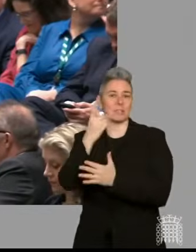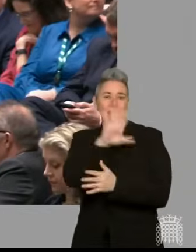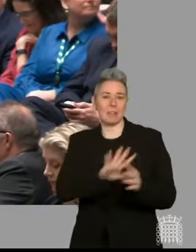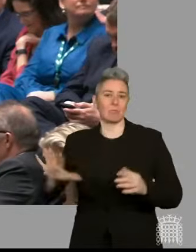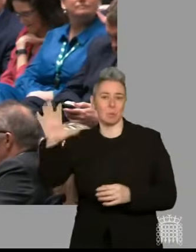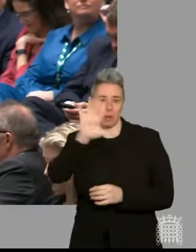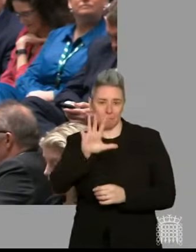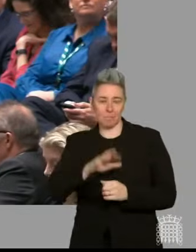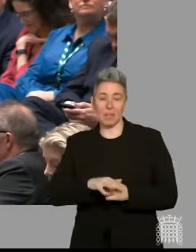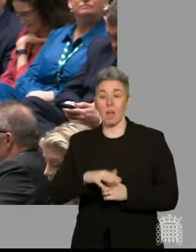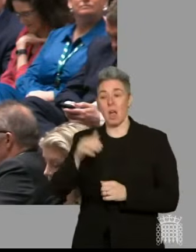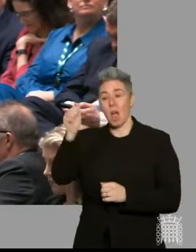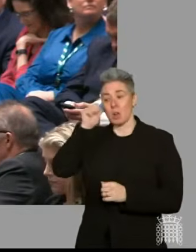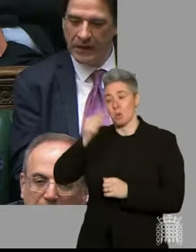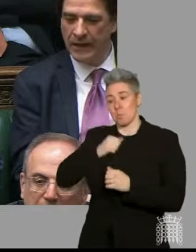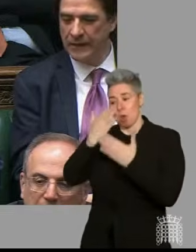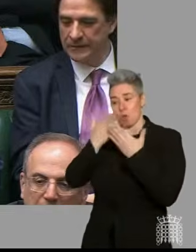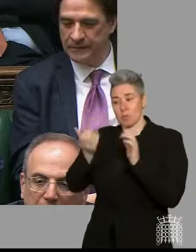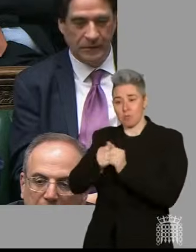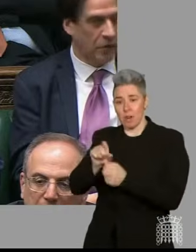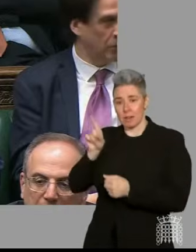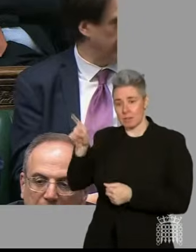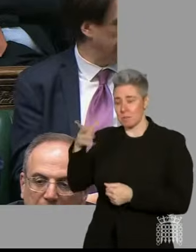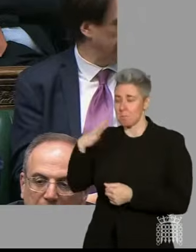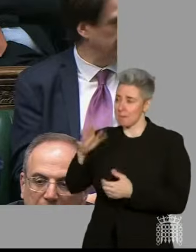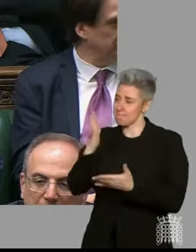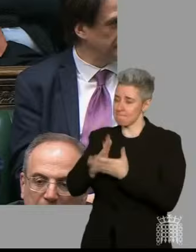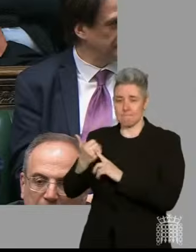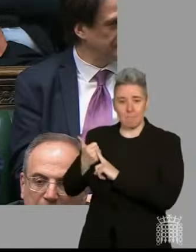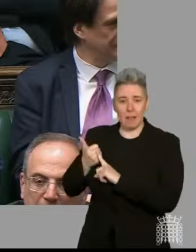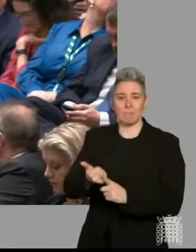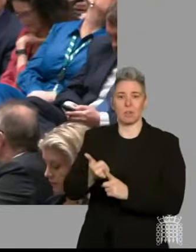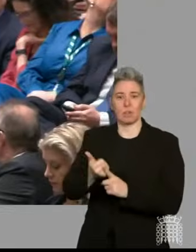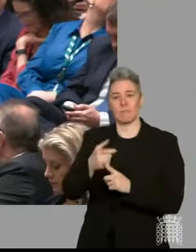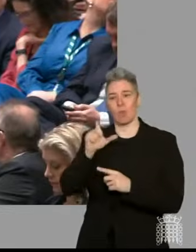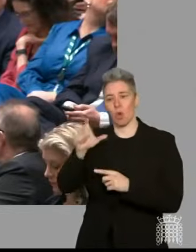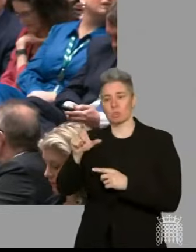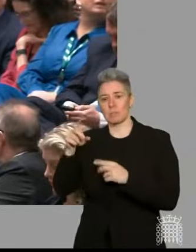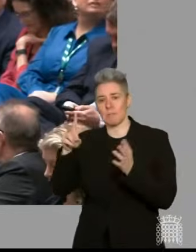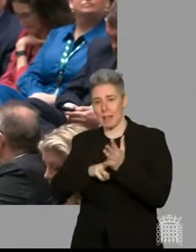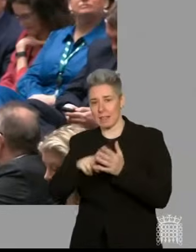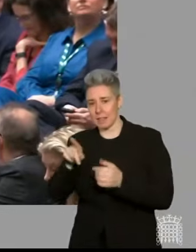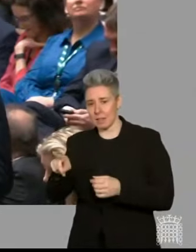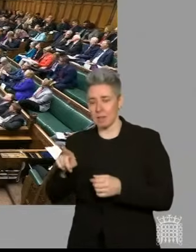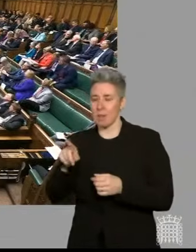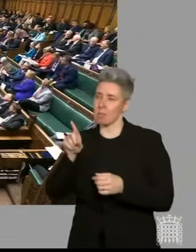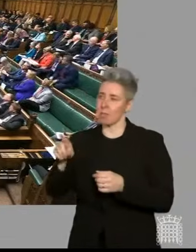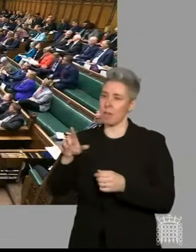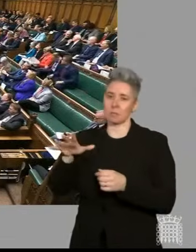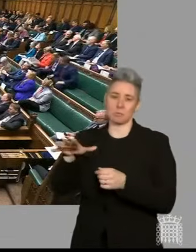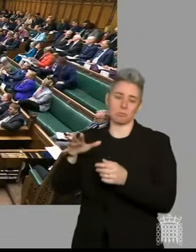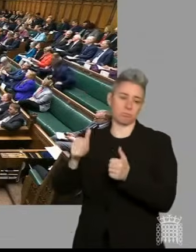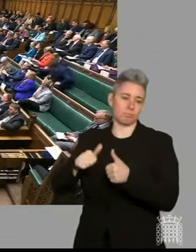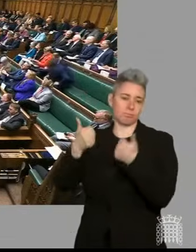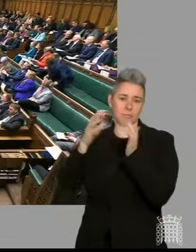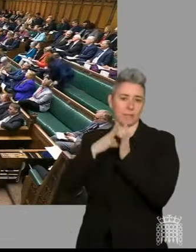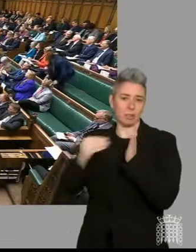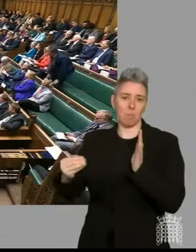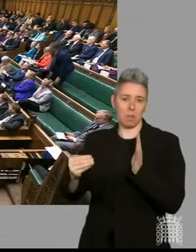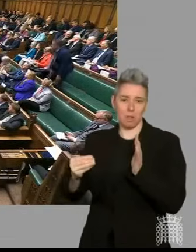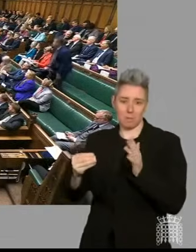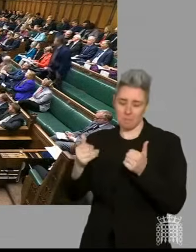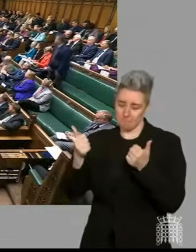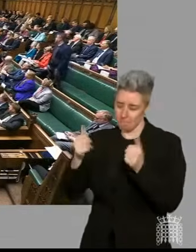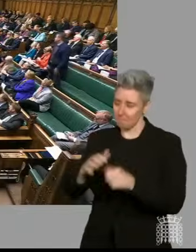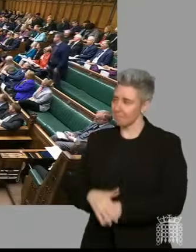staunch advocate for the Calder Valley, which is a fantastic example of that in action. It's Leader of the SNP,